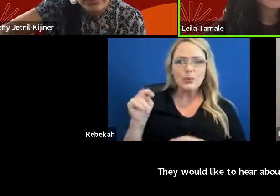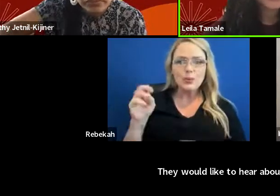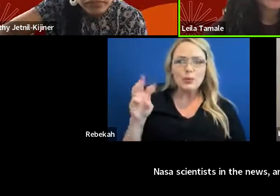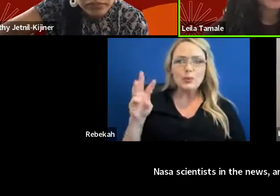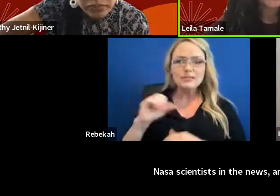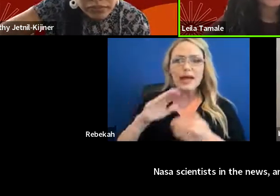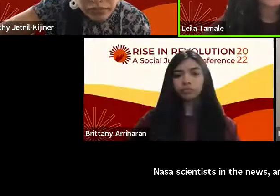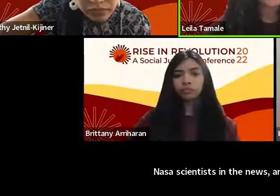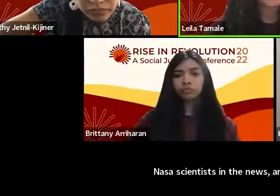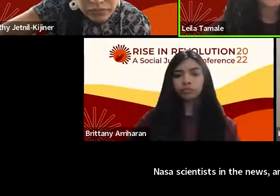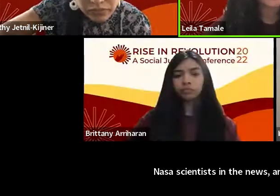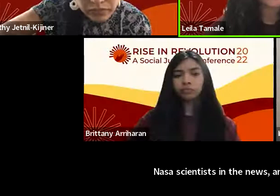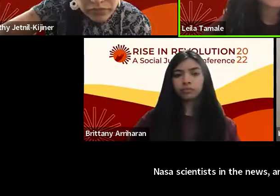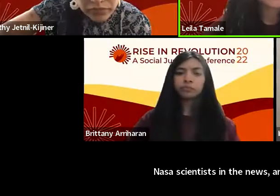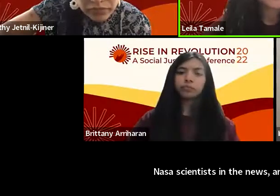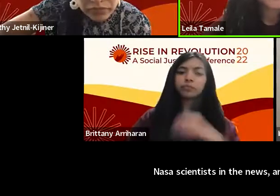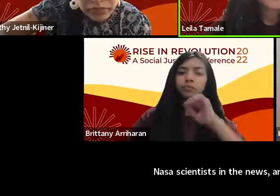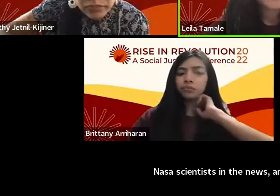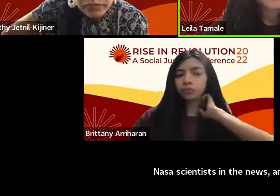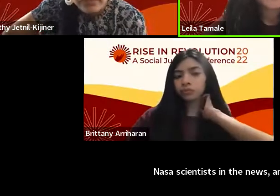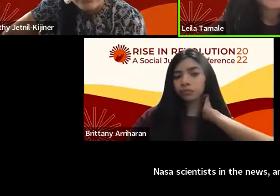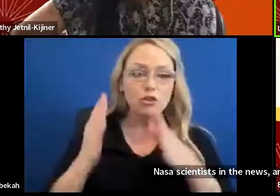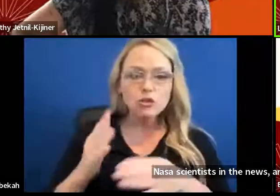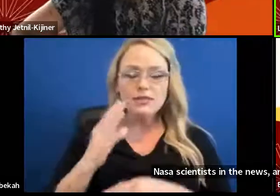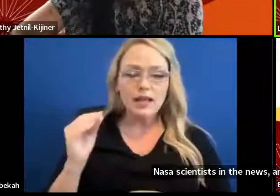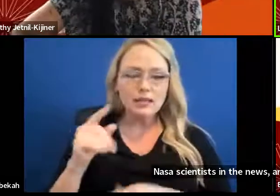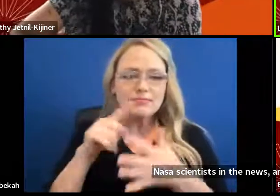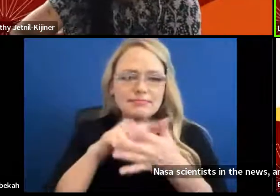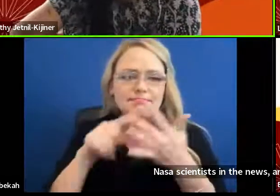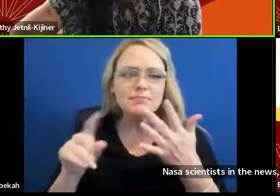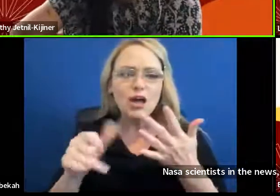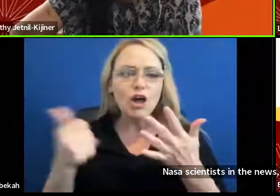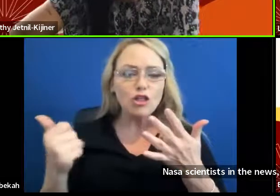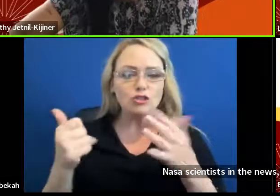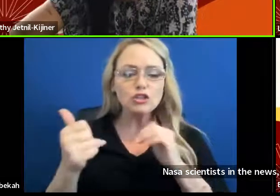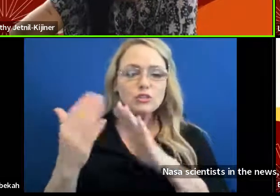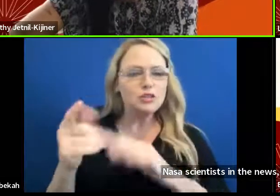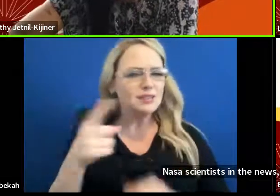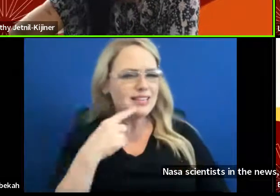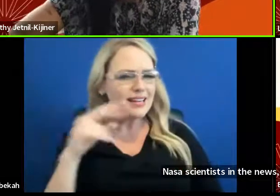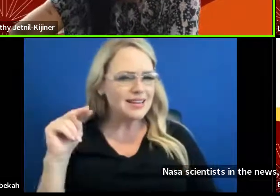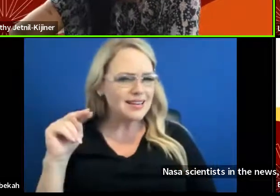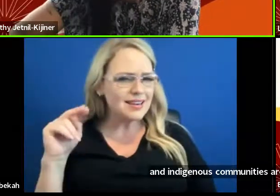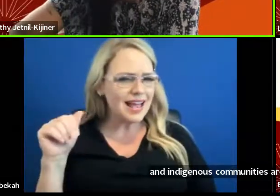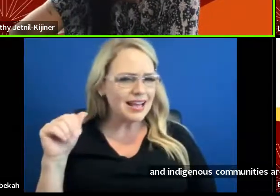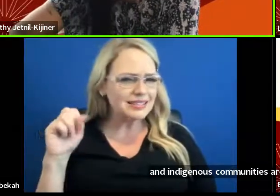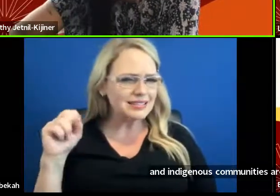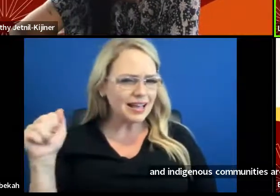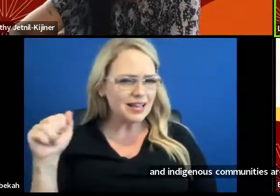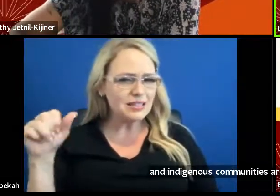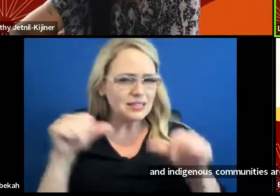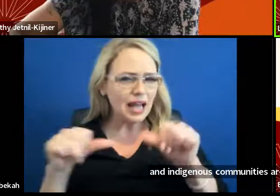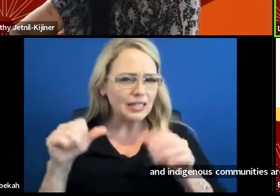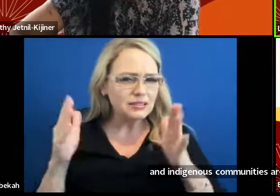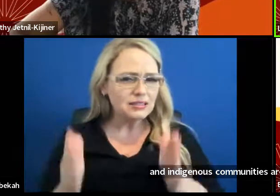Indigenous communities are addressing climate change. They said the NASA scientists?